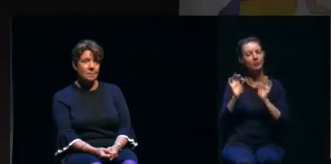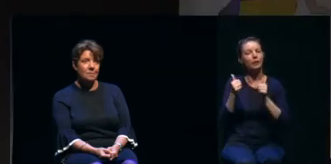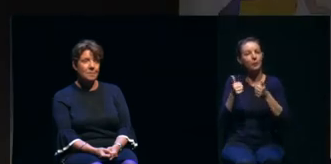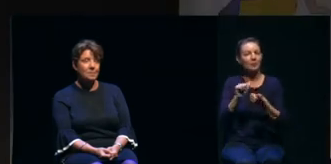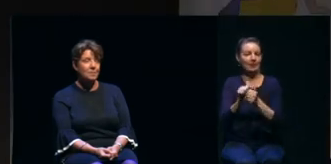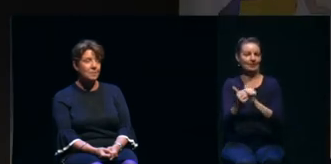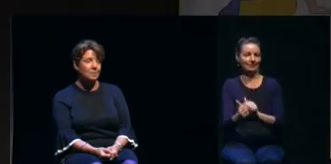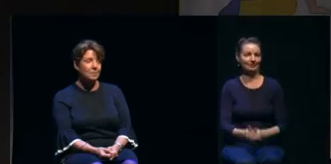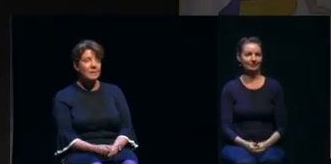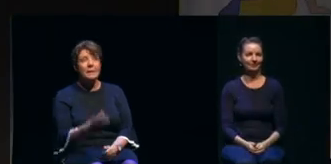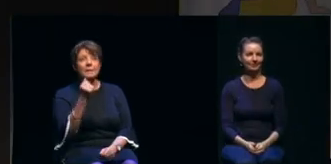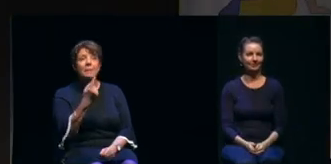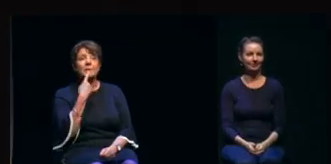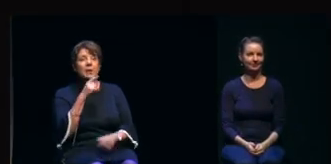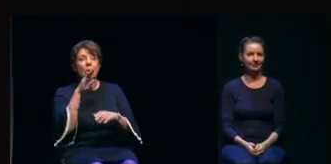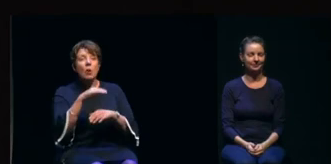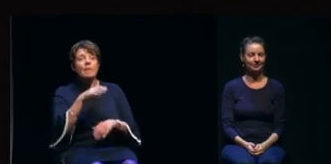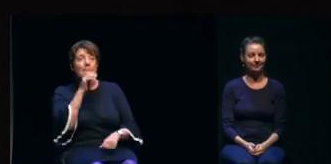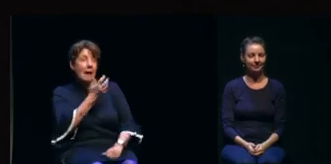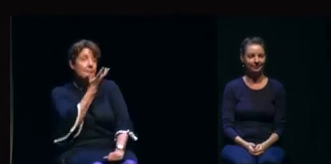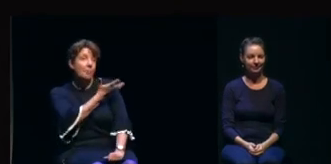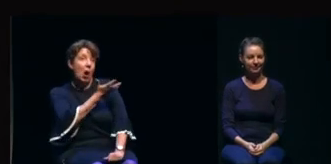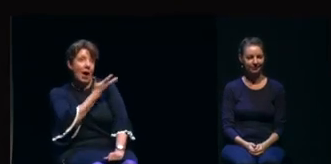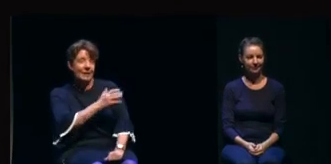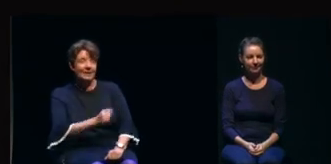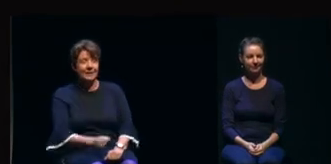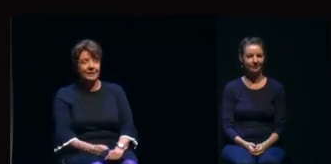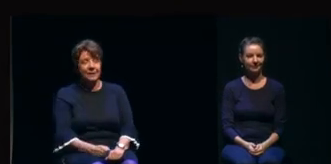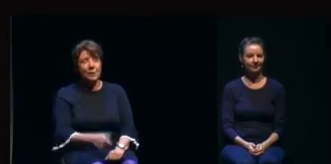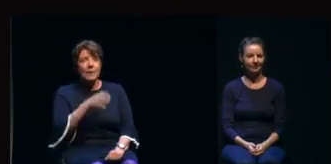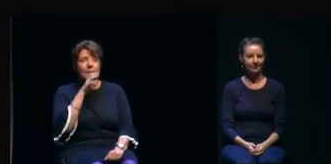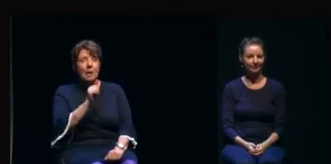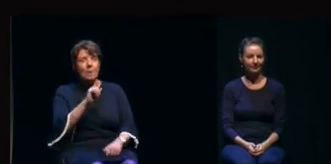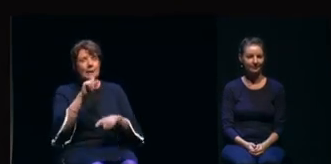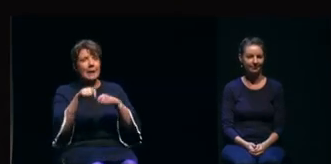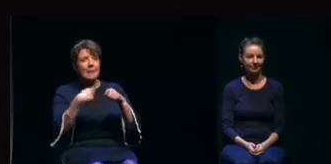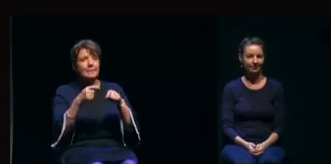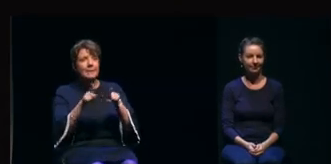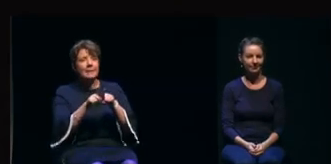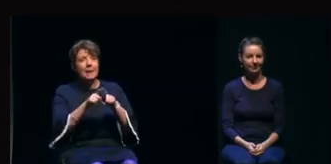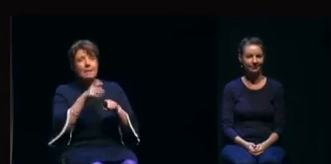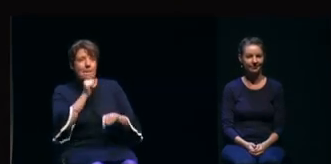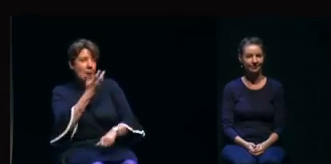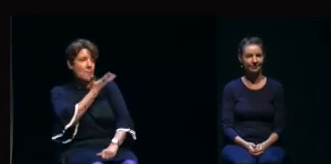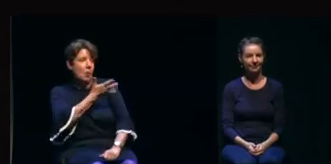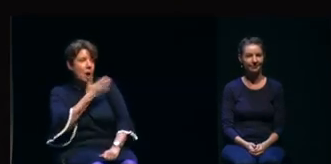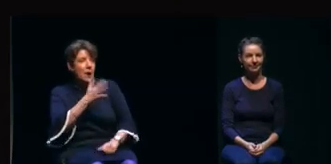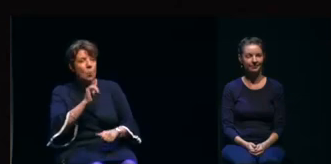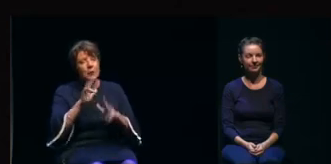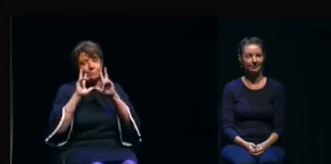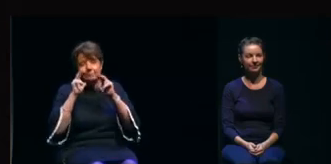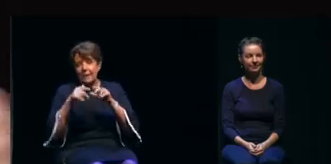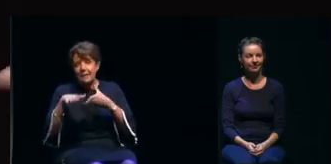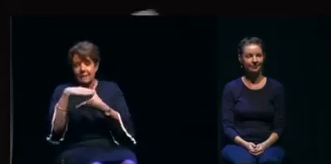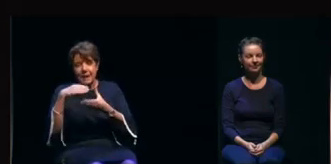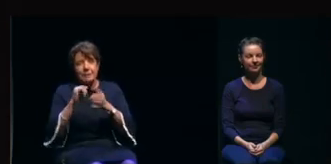something that you said about male pride, you know, when babies come. Oh, it's my male pride. I want to be able to take care of the